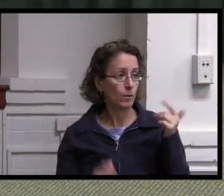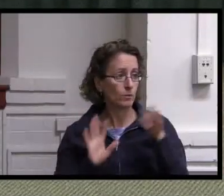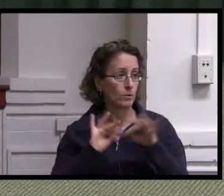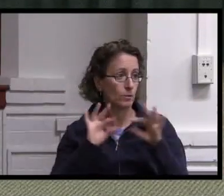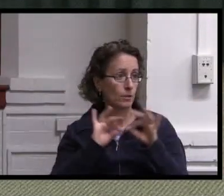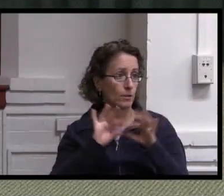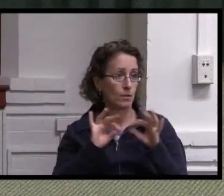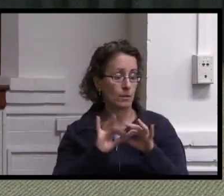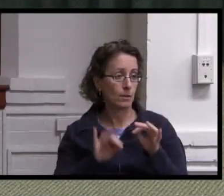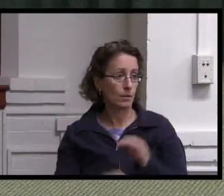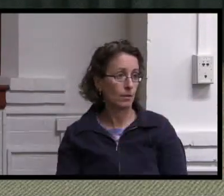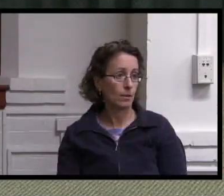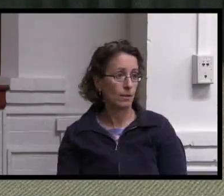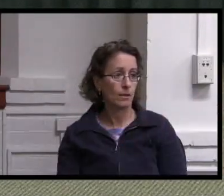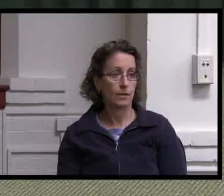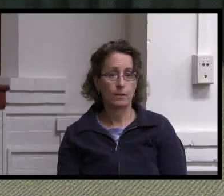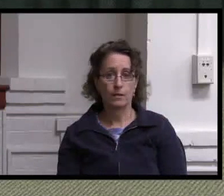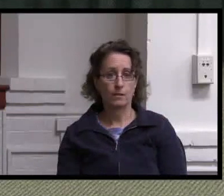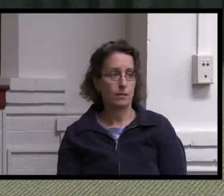comment or